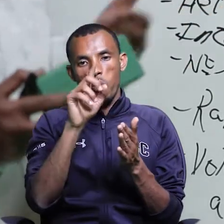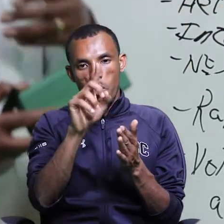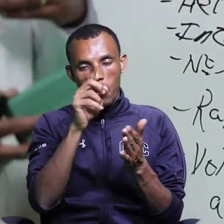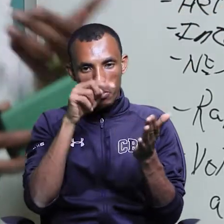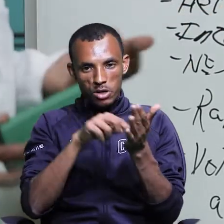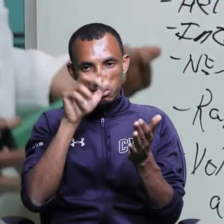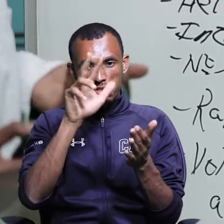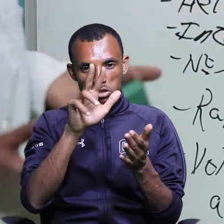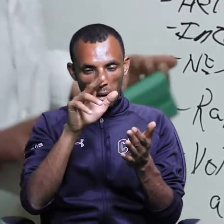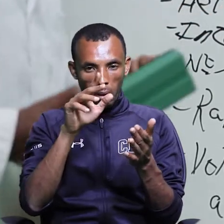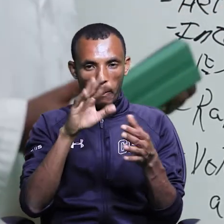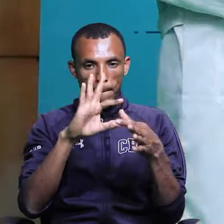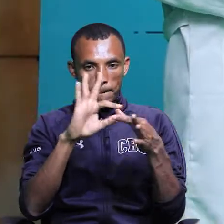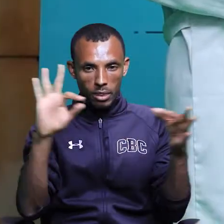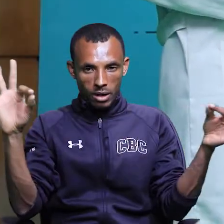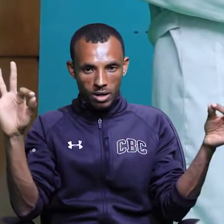1.3 meters,